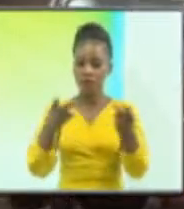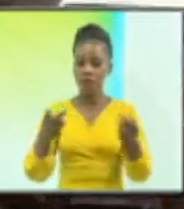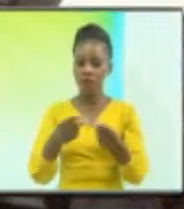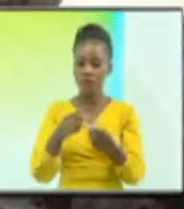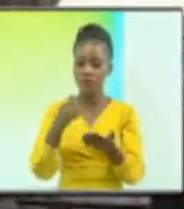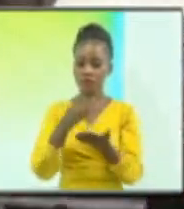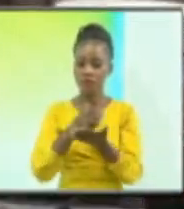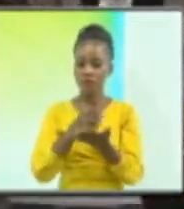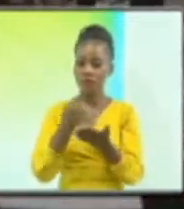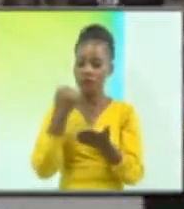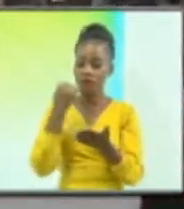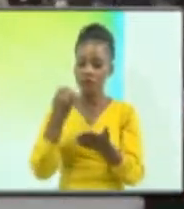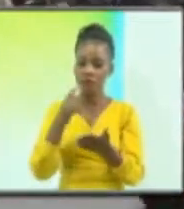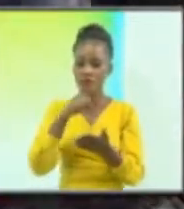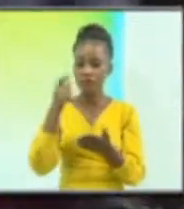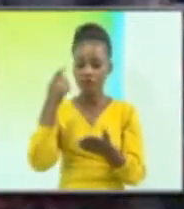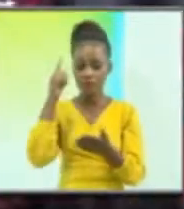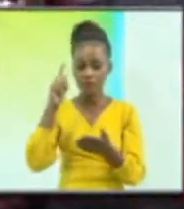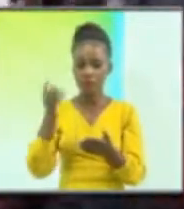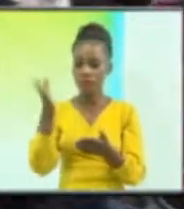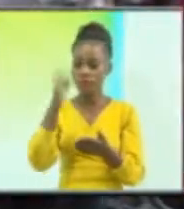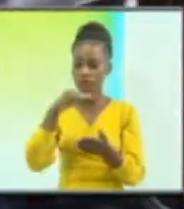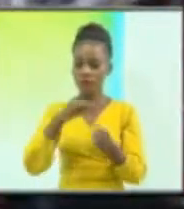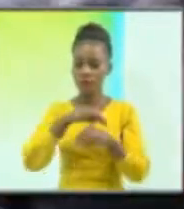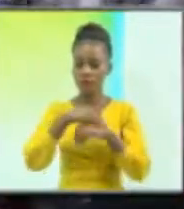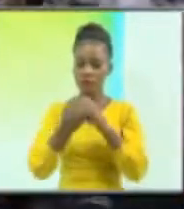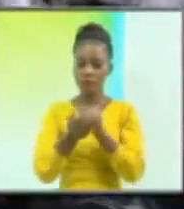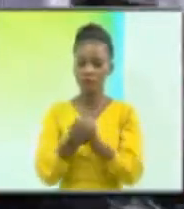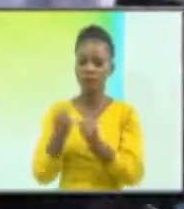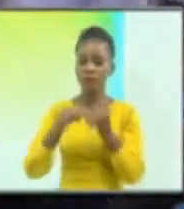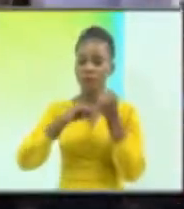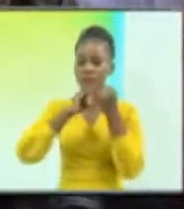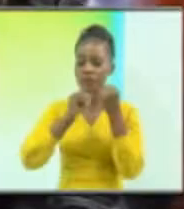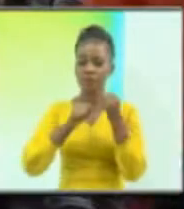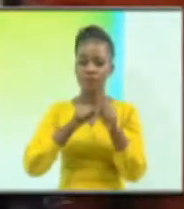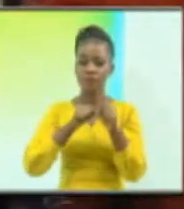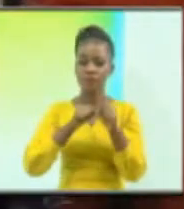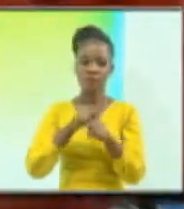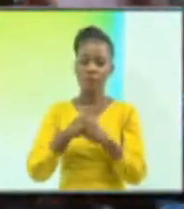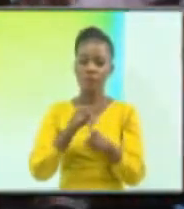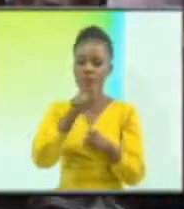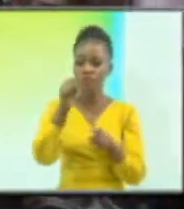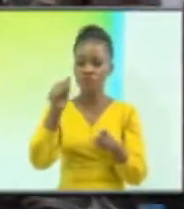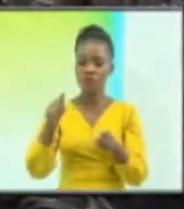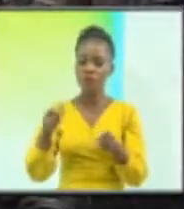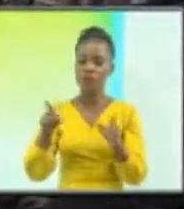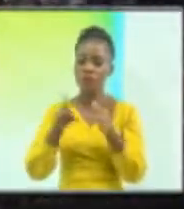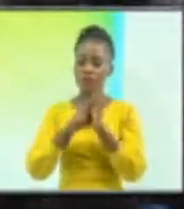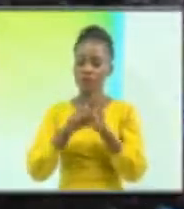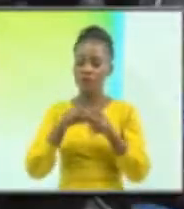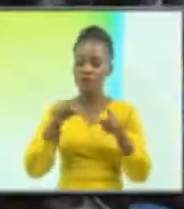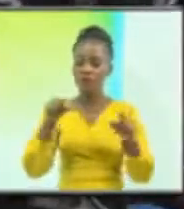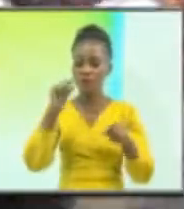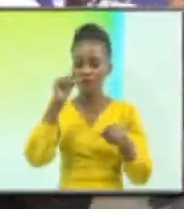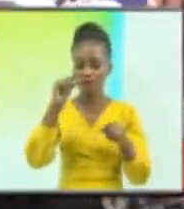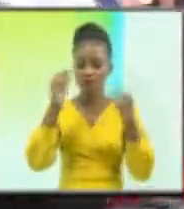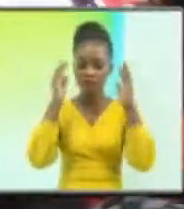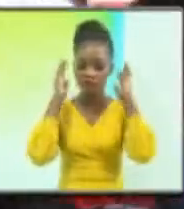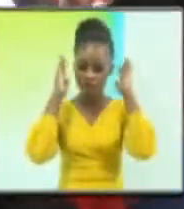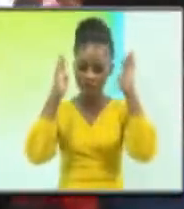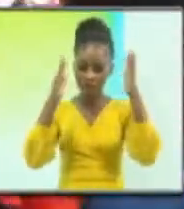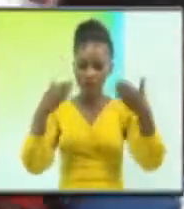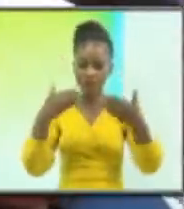sector interventions for wealth creation and employment generation at the parish level as the lowest economic planning